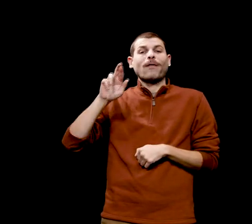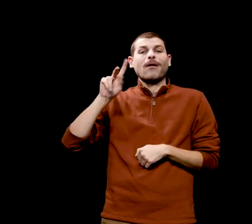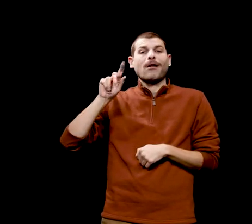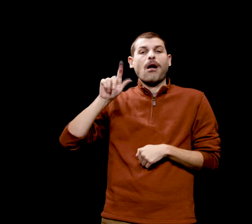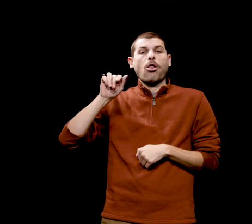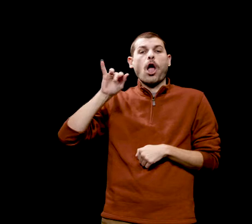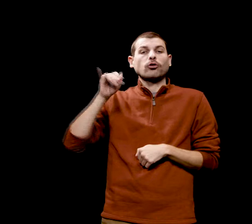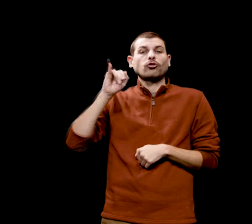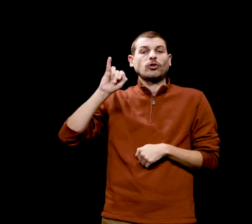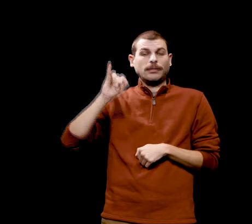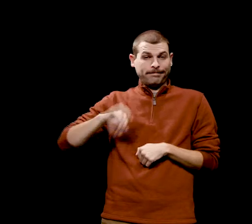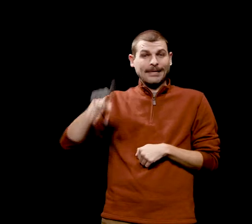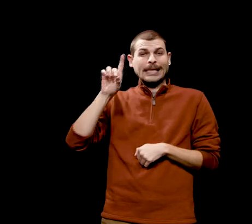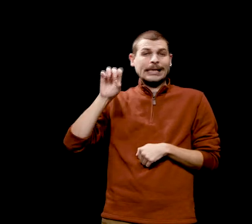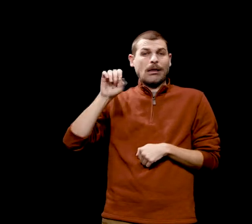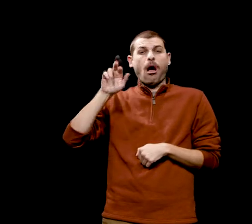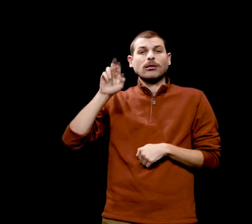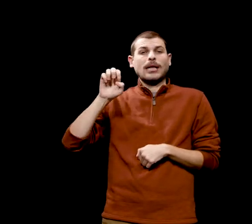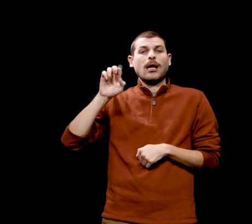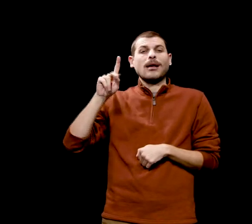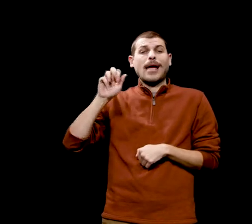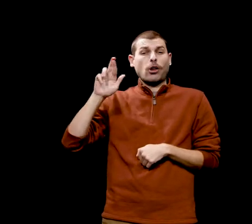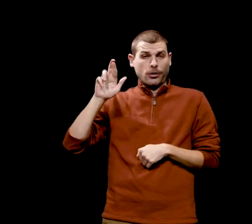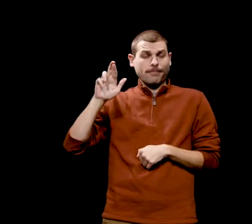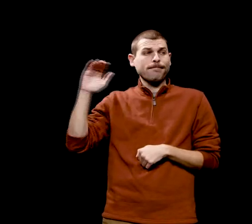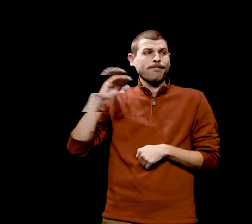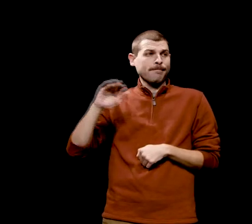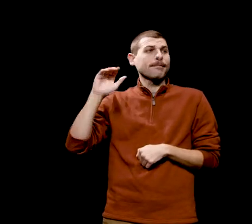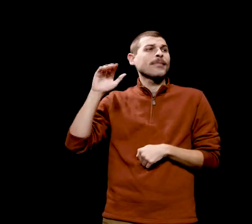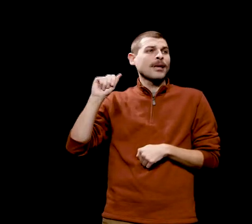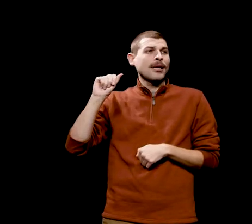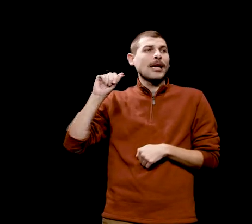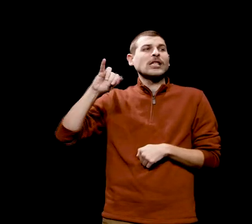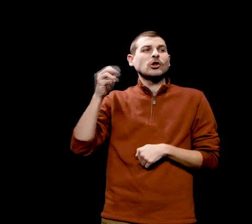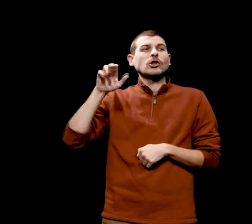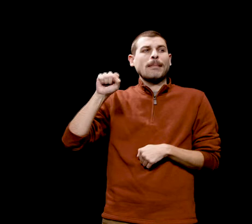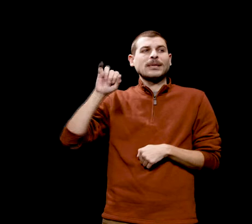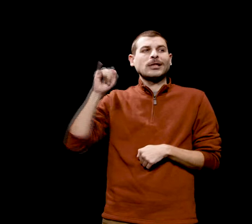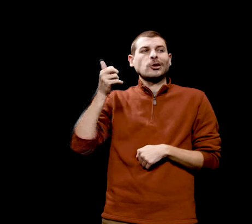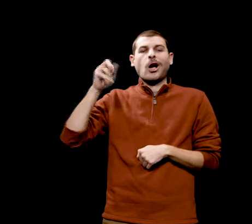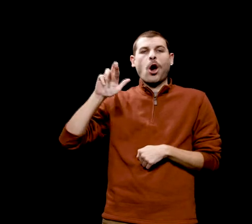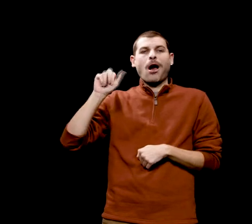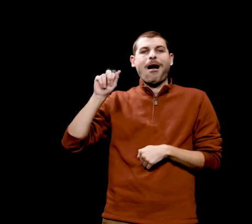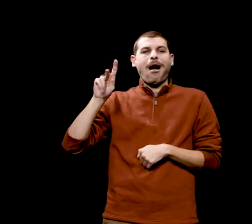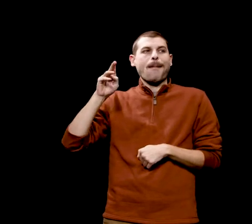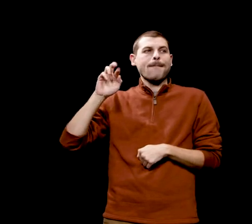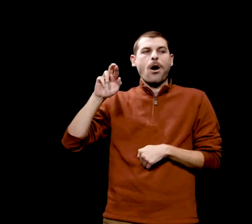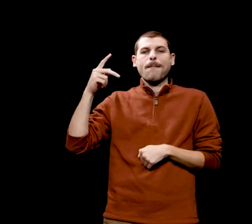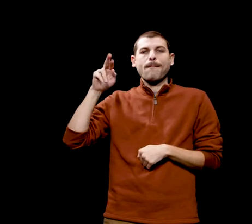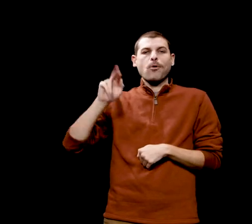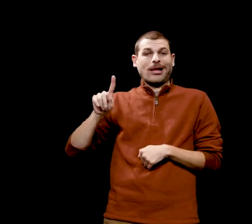Kalanji, Deontay Keller, James Jahar Akbar Perez,